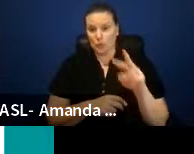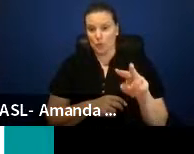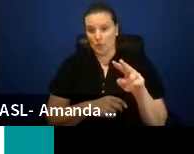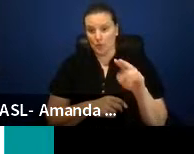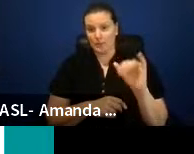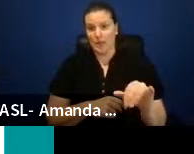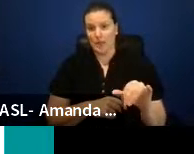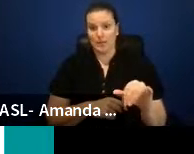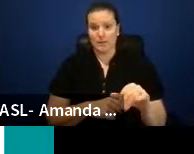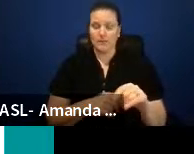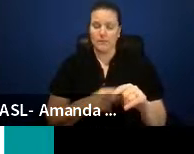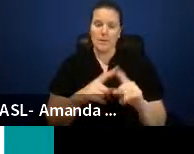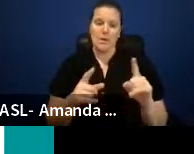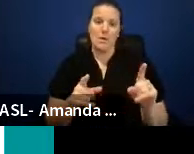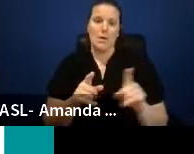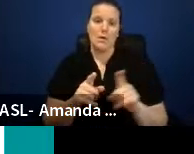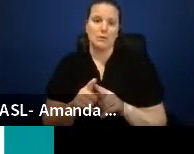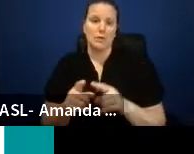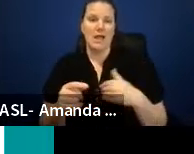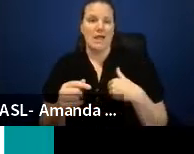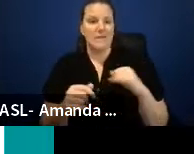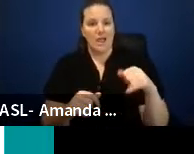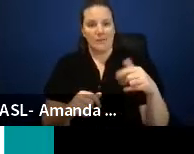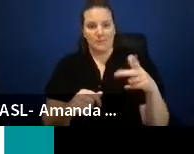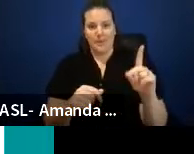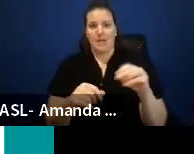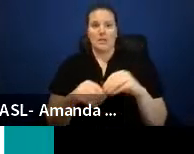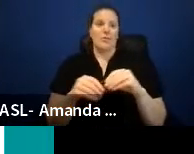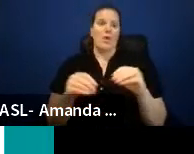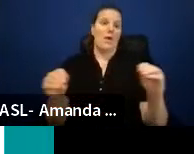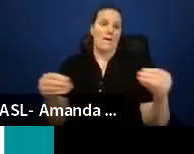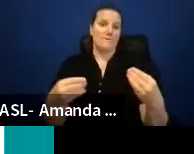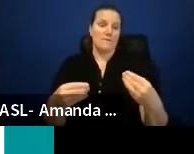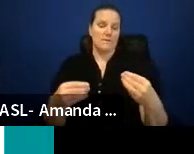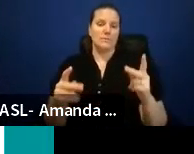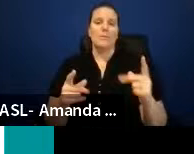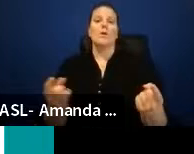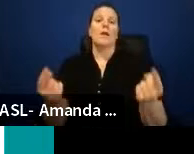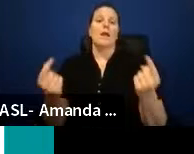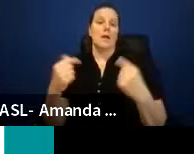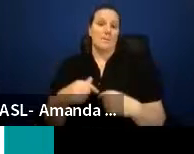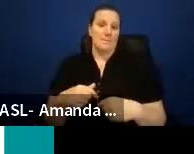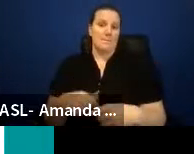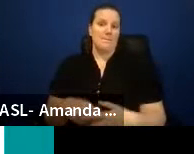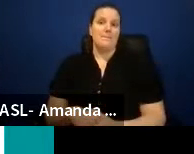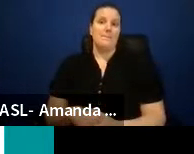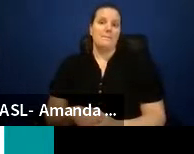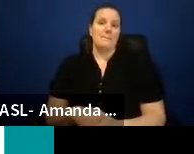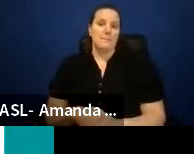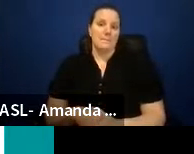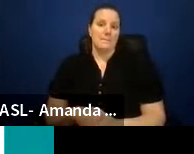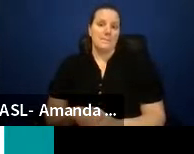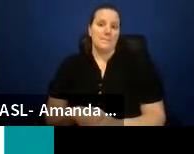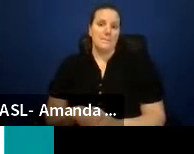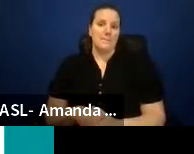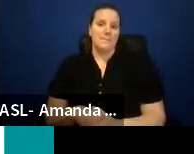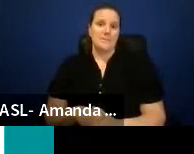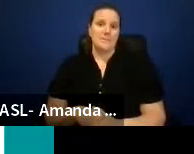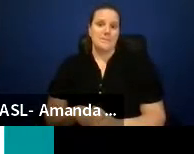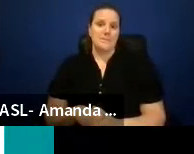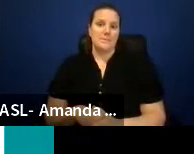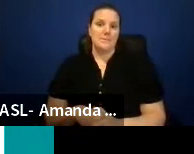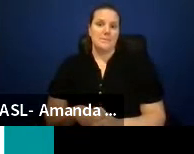also have iPads in this office where folks can come and look at